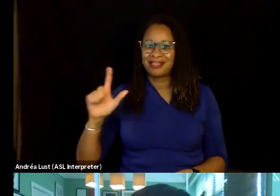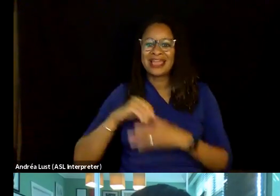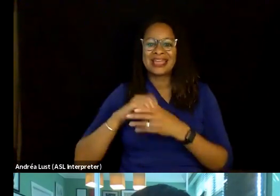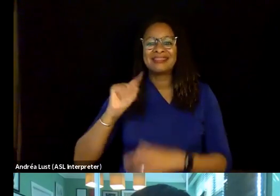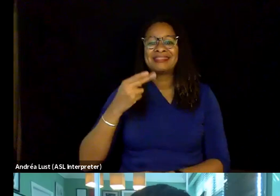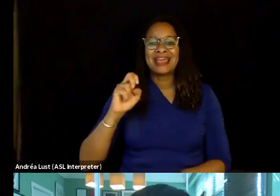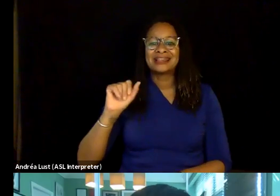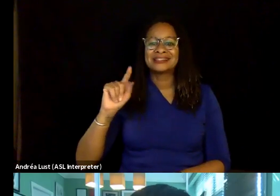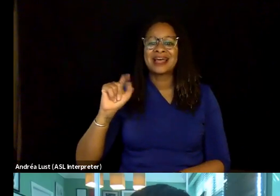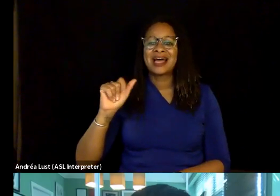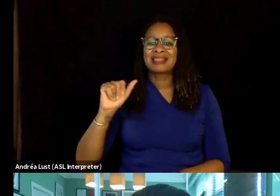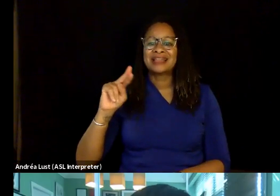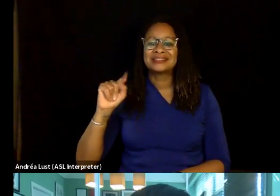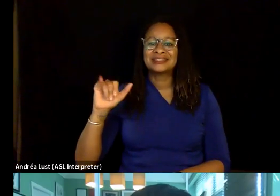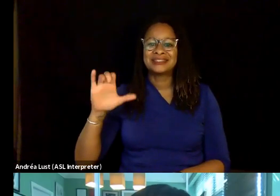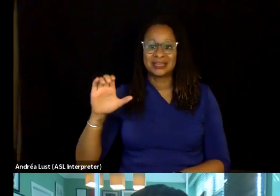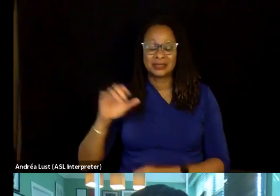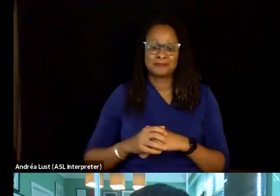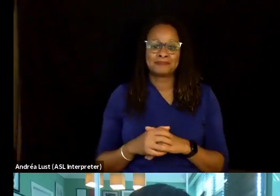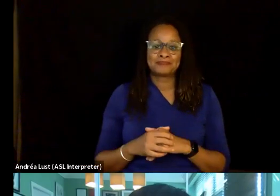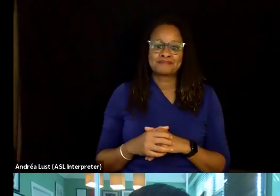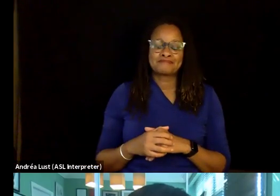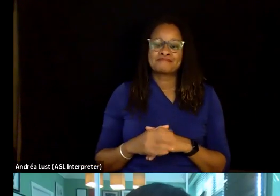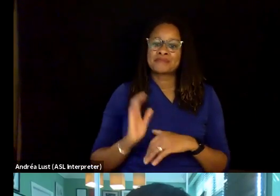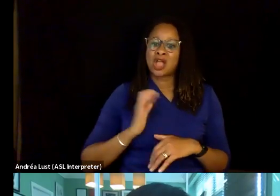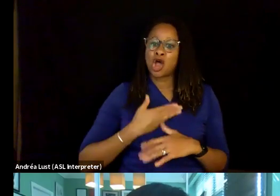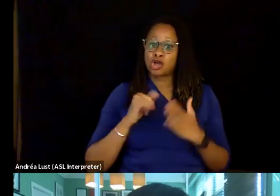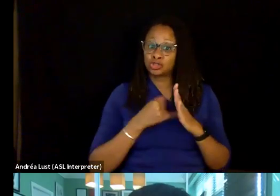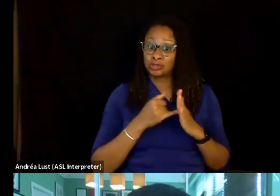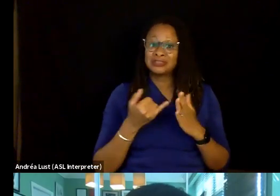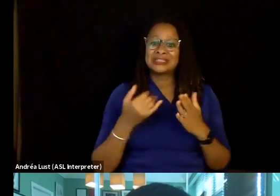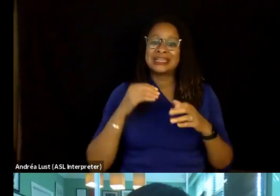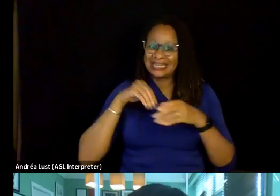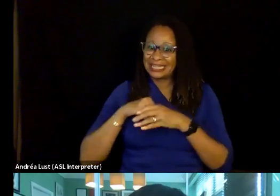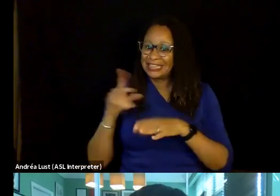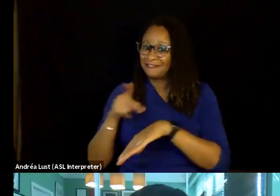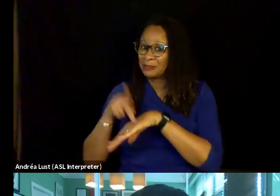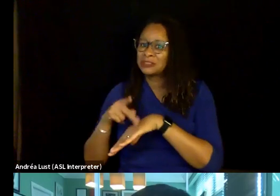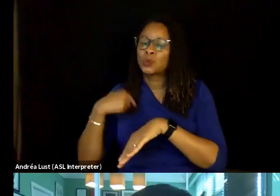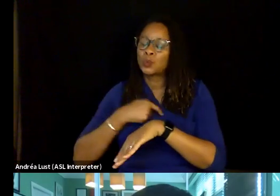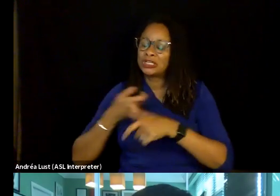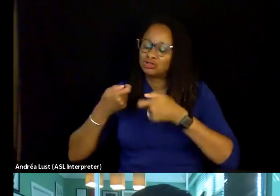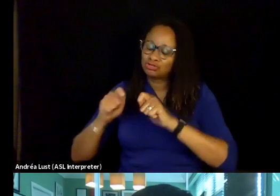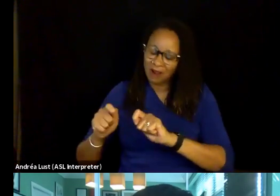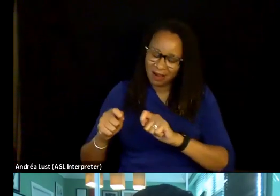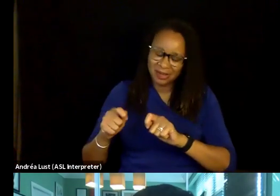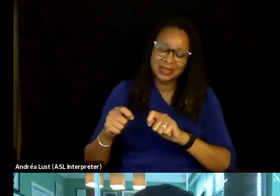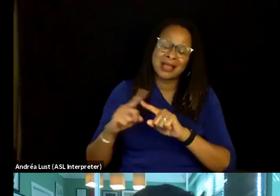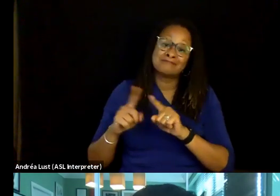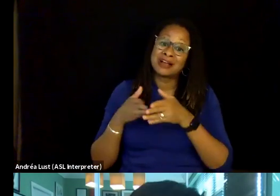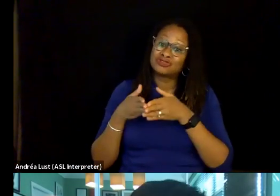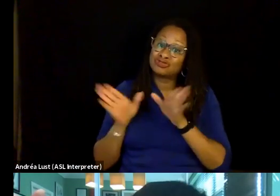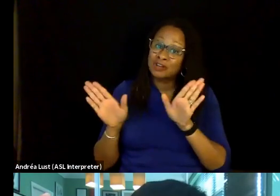our journalists in the Philippines, while we try, in general,